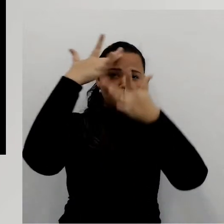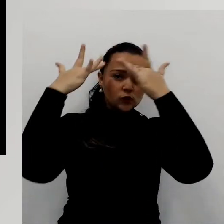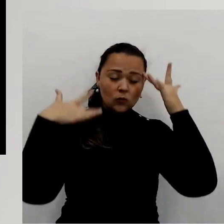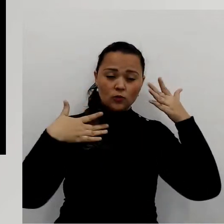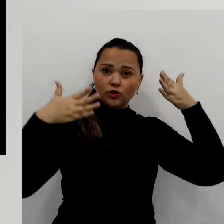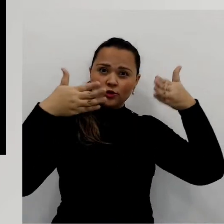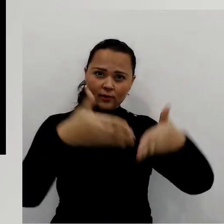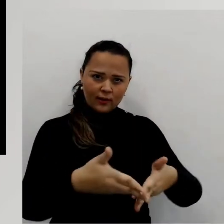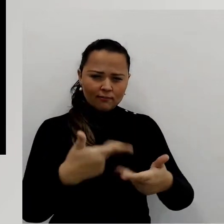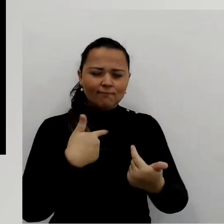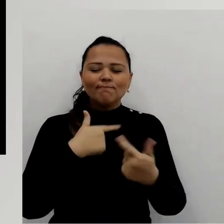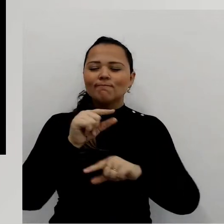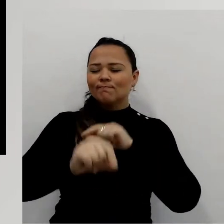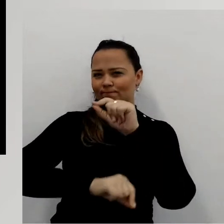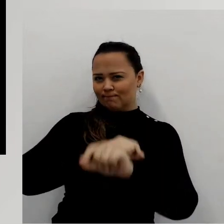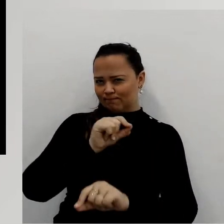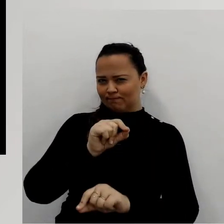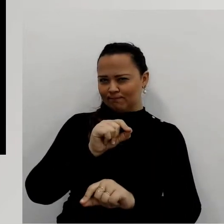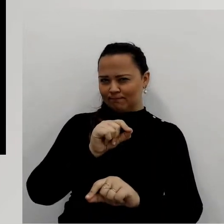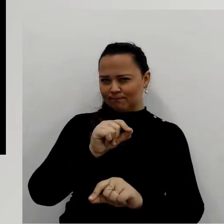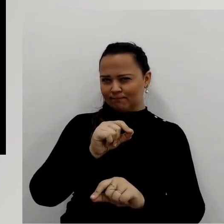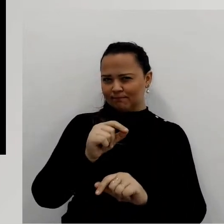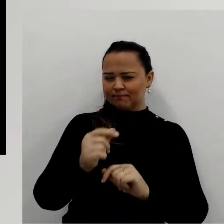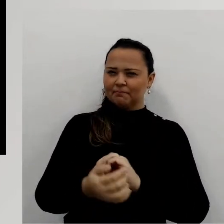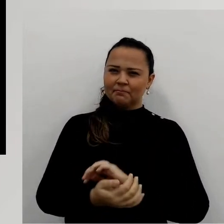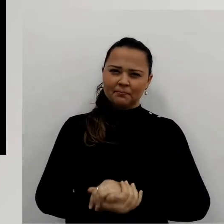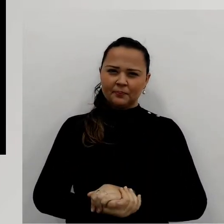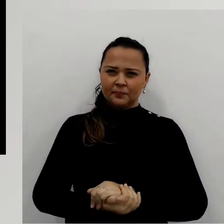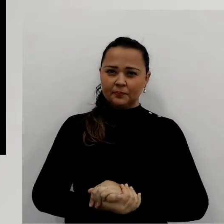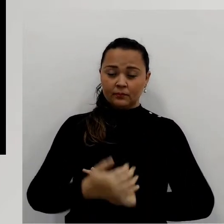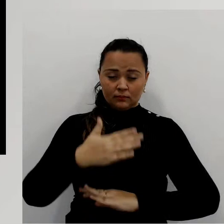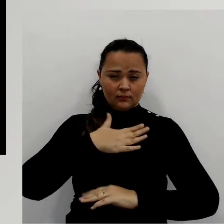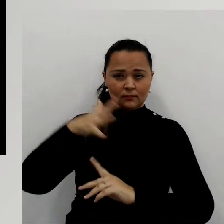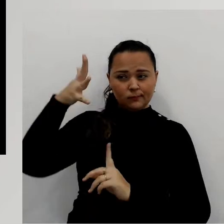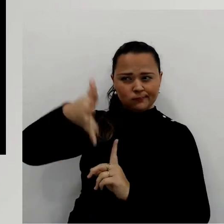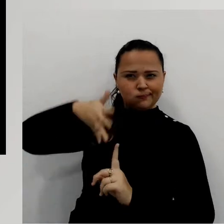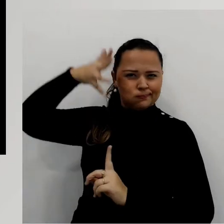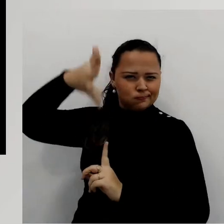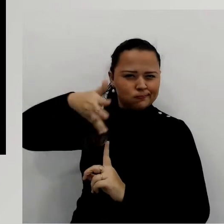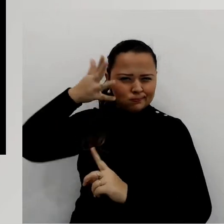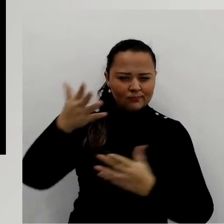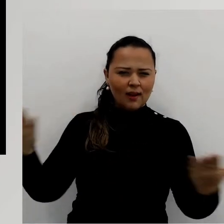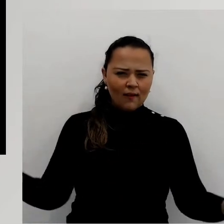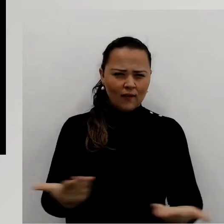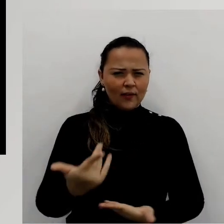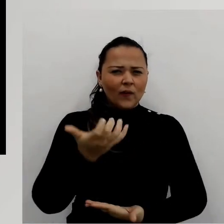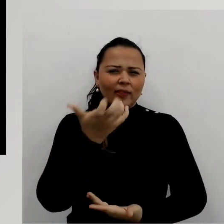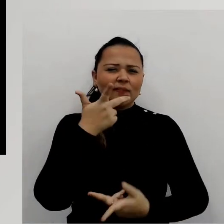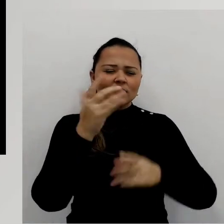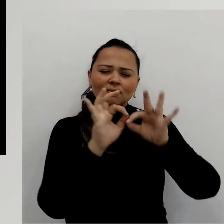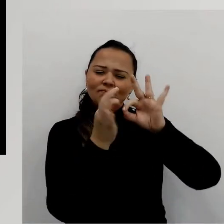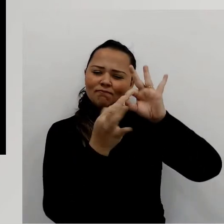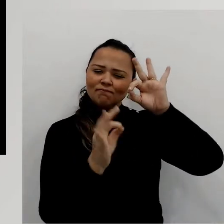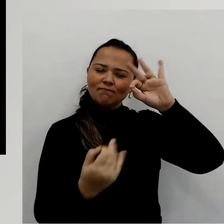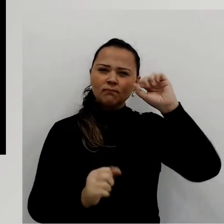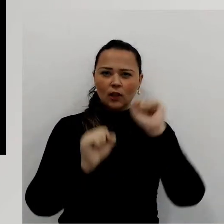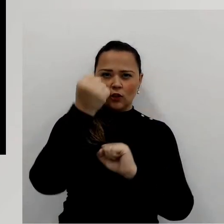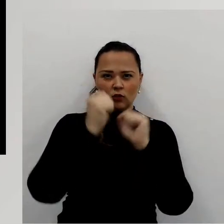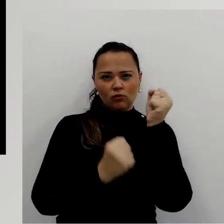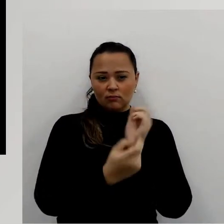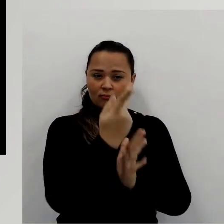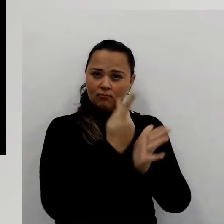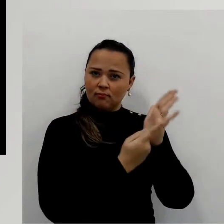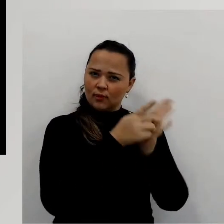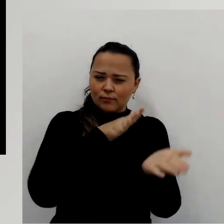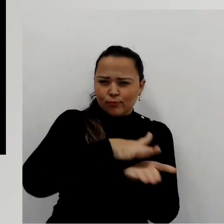short presentation, I wish to talk about what I call the new print industry. I want to talk about change, how the industry is